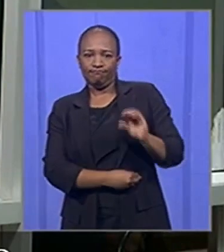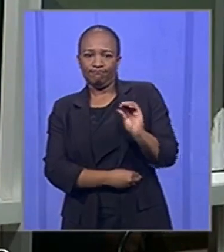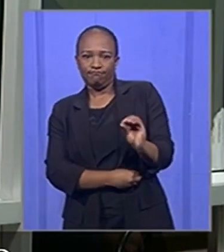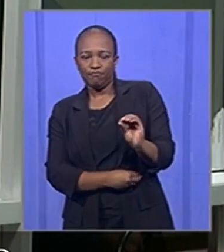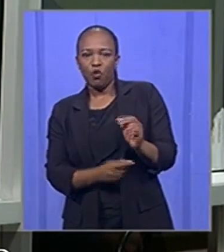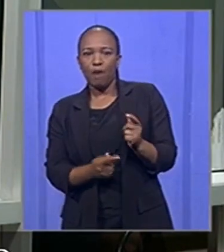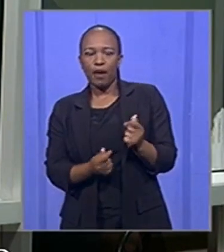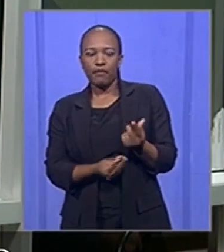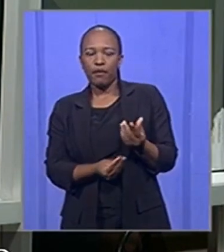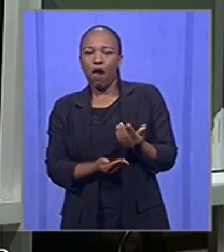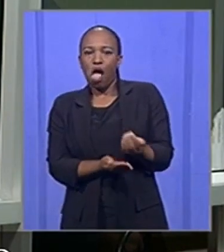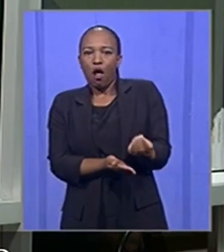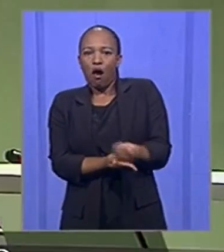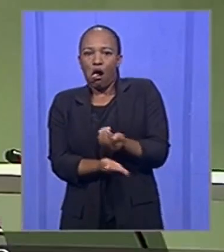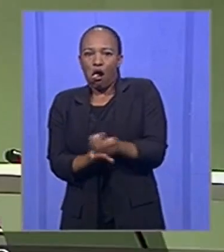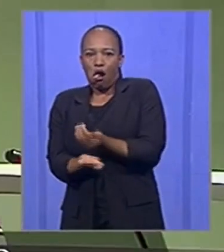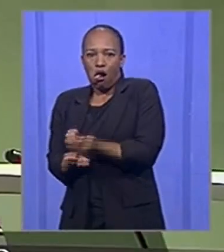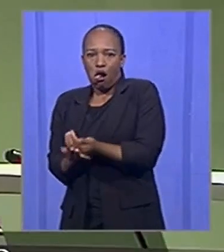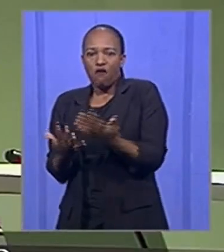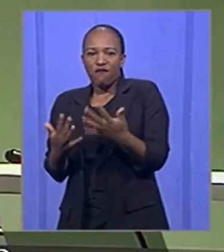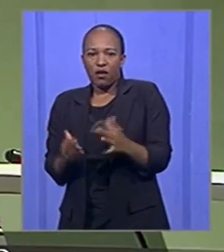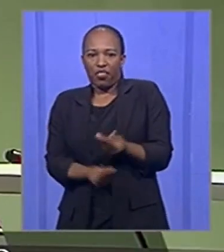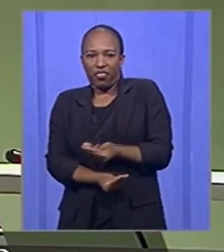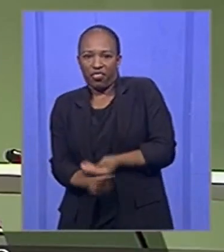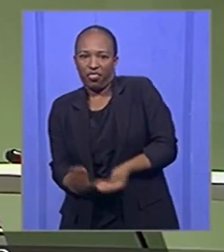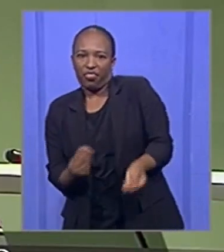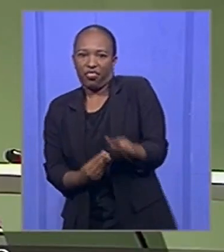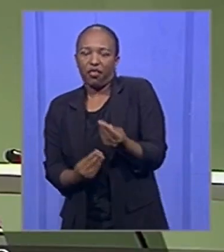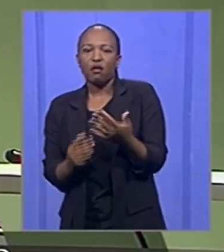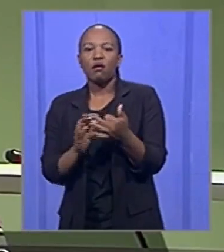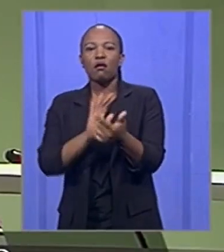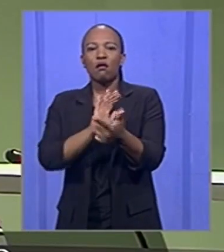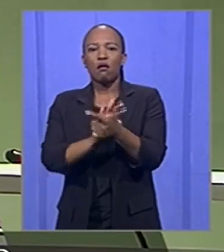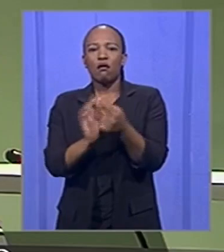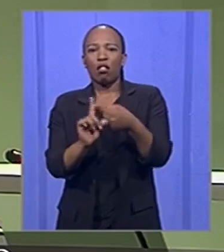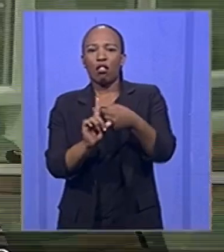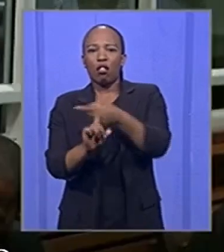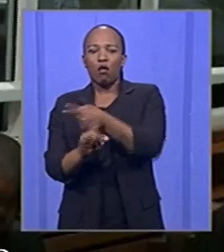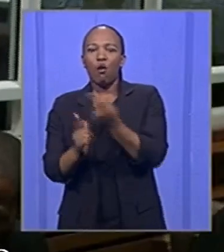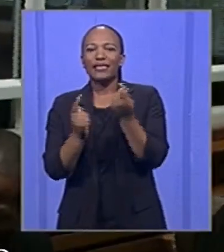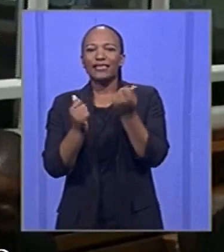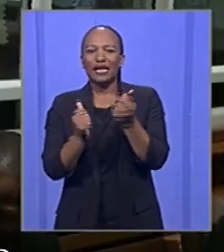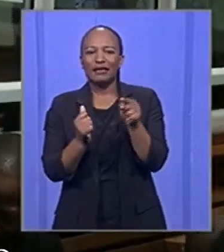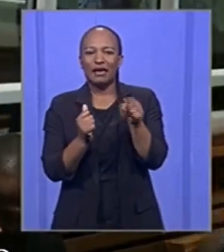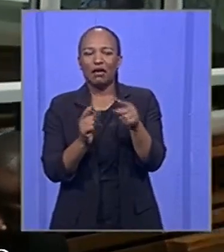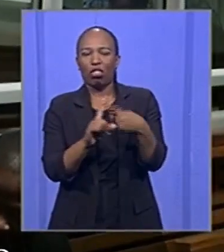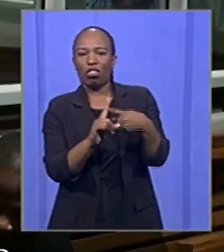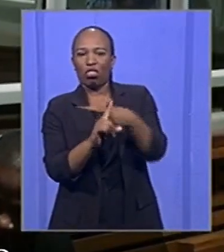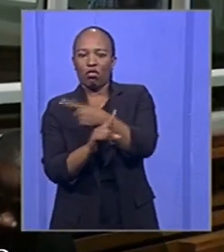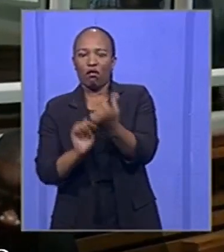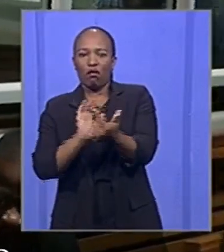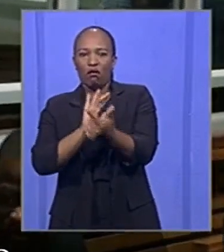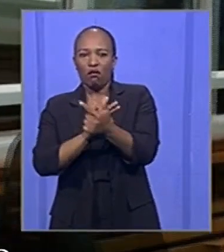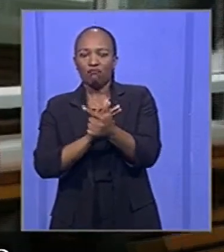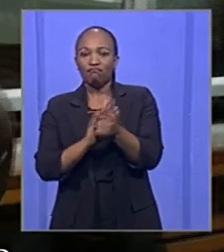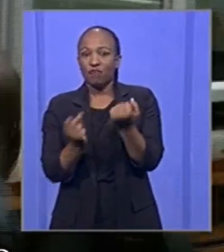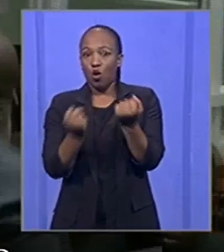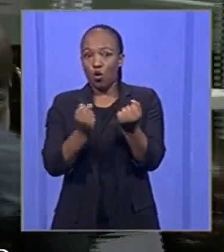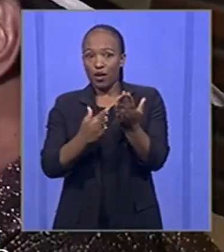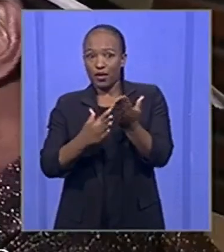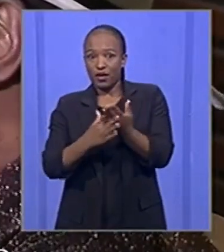ka bolotsana ba pata mohlodi wa yona le tlolo ya molao wa tsamaiso ya ditjhelete tsa setjhaba. Nyewe ena e mabapi le